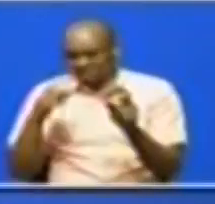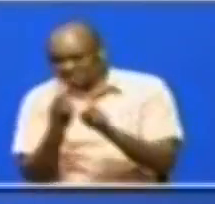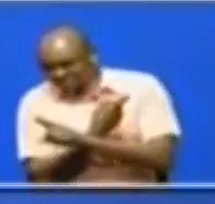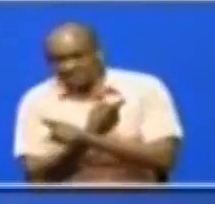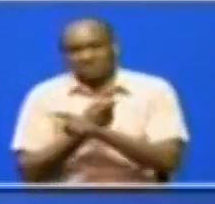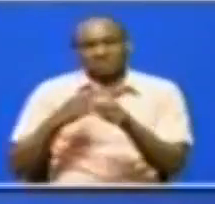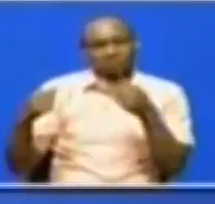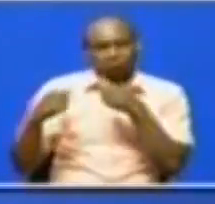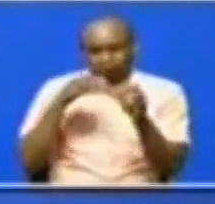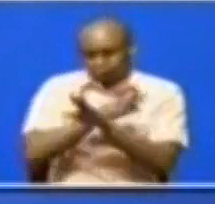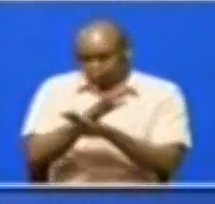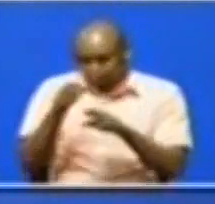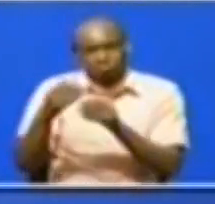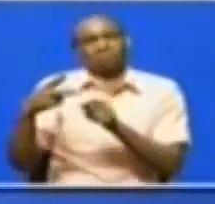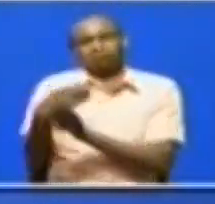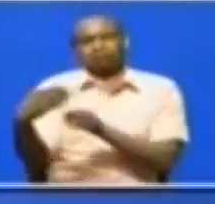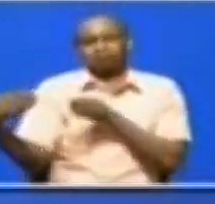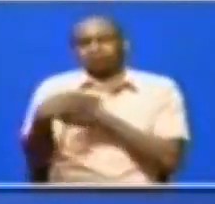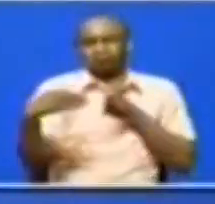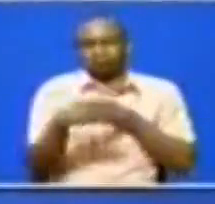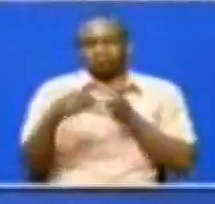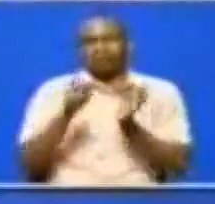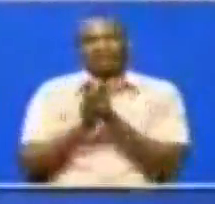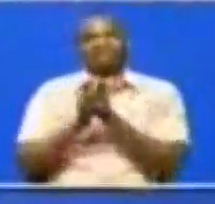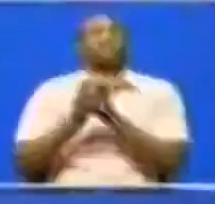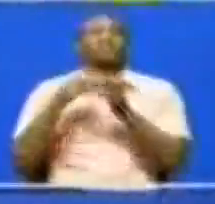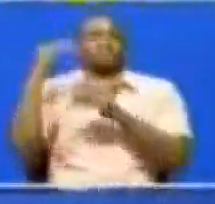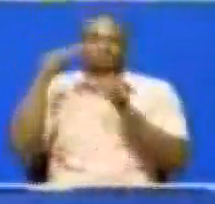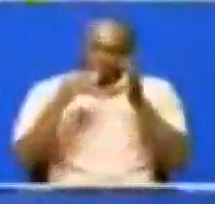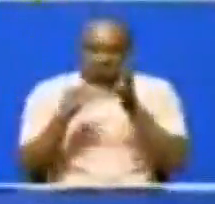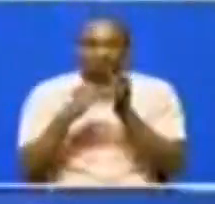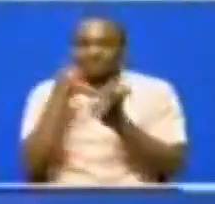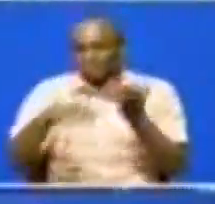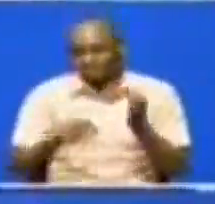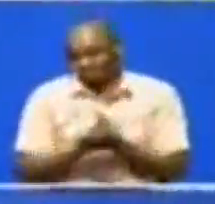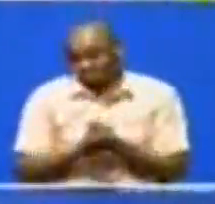of electoral fraud unearthed at the Supreme Court.